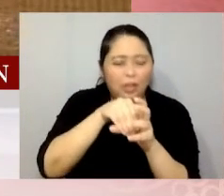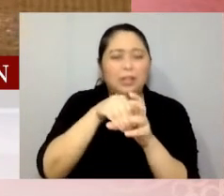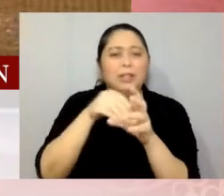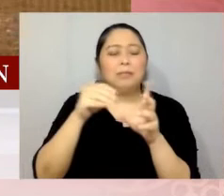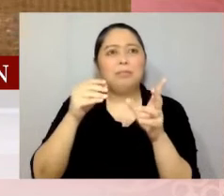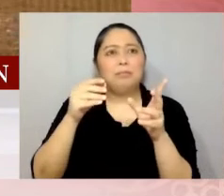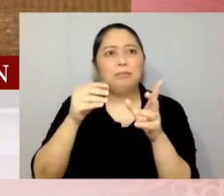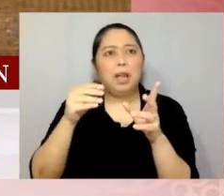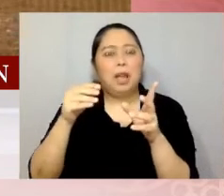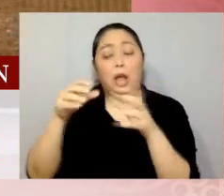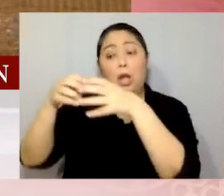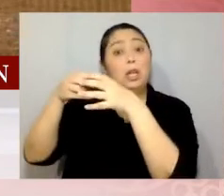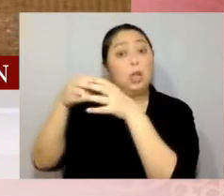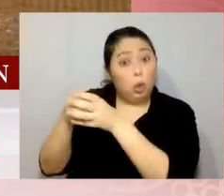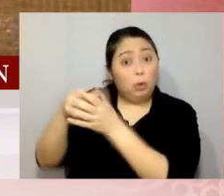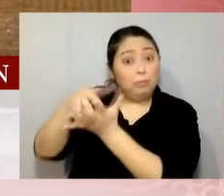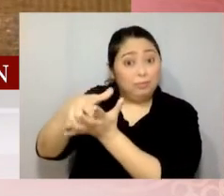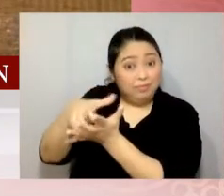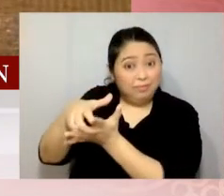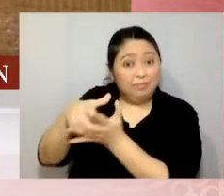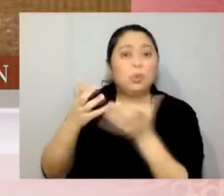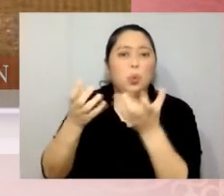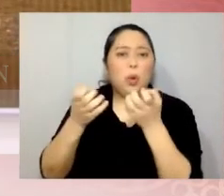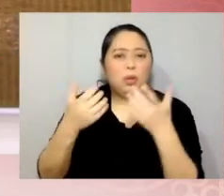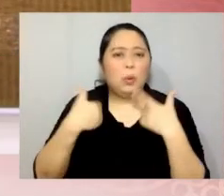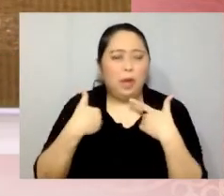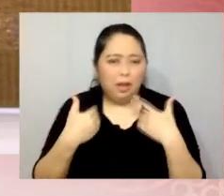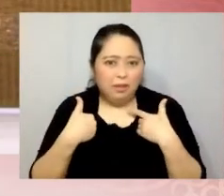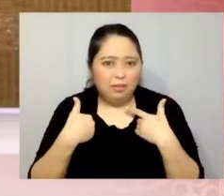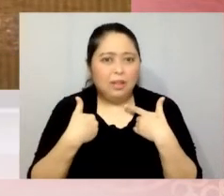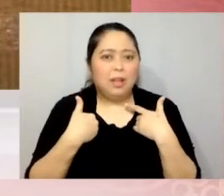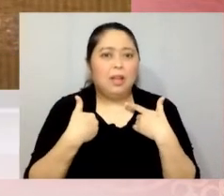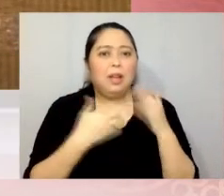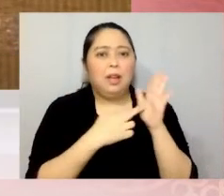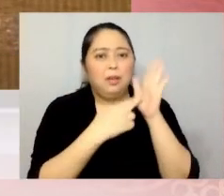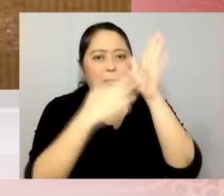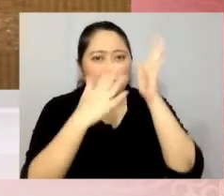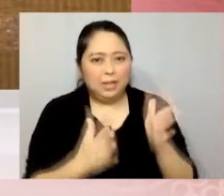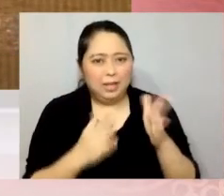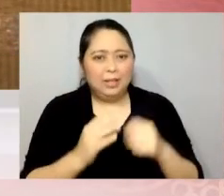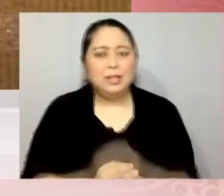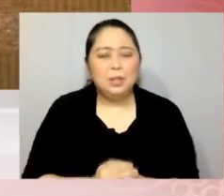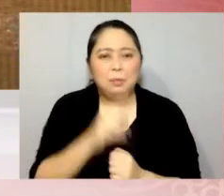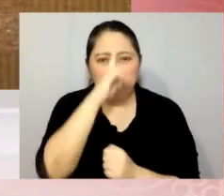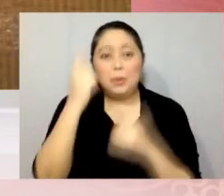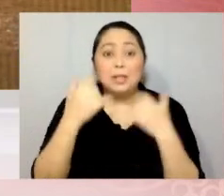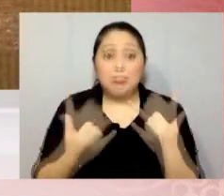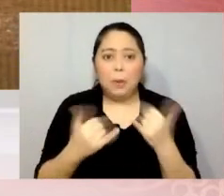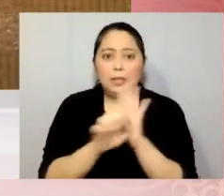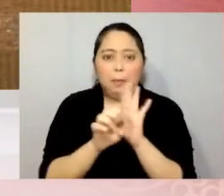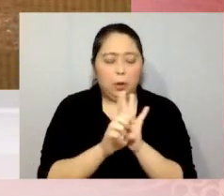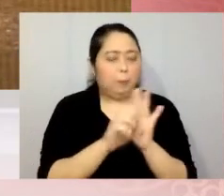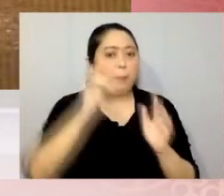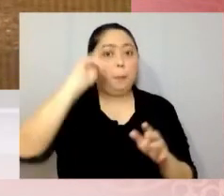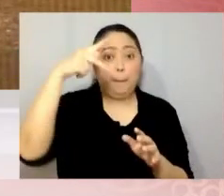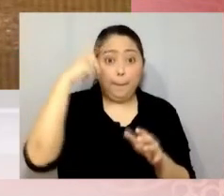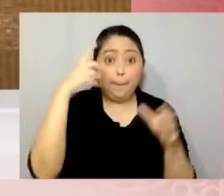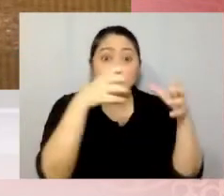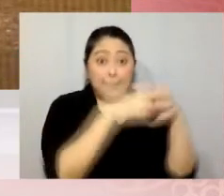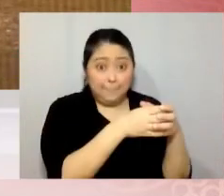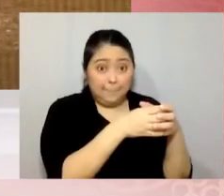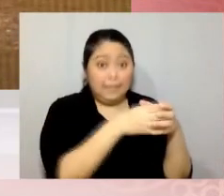that vies for the party representation. Because here, the nominee, the candidate is the